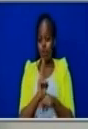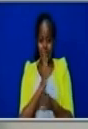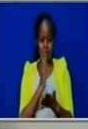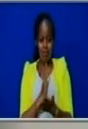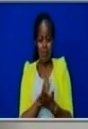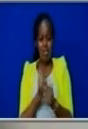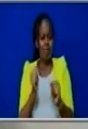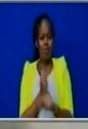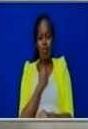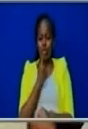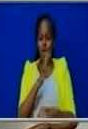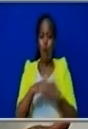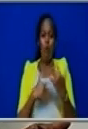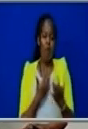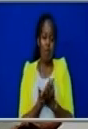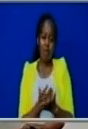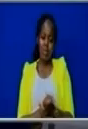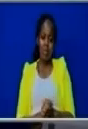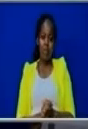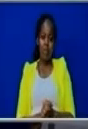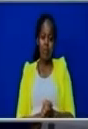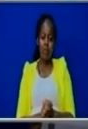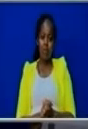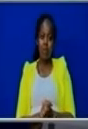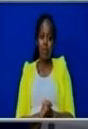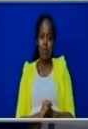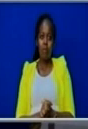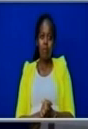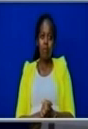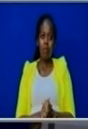we cannot ignore water. Water. Yes.